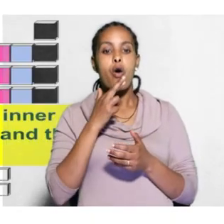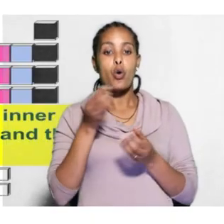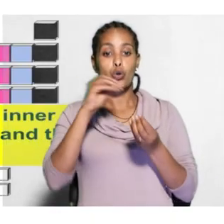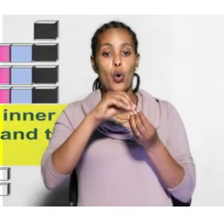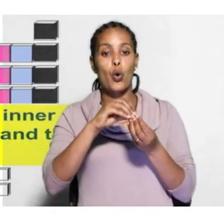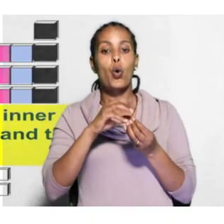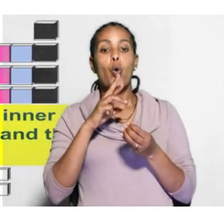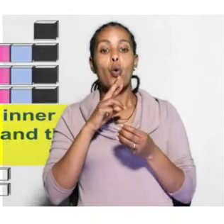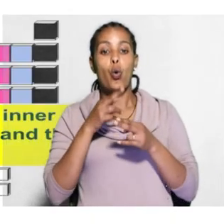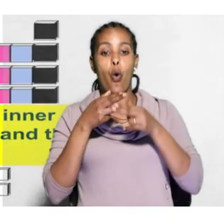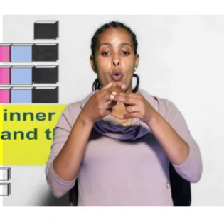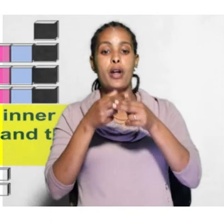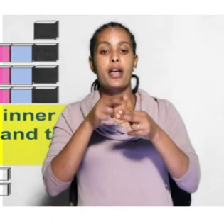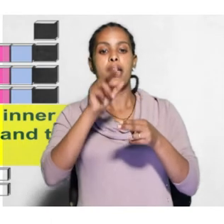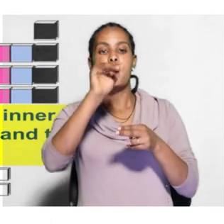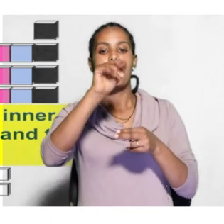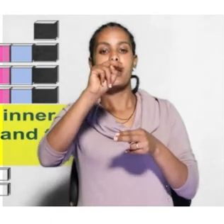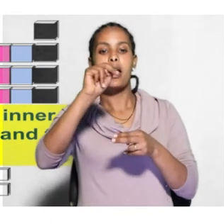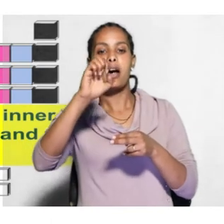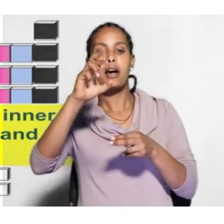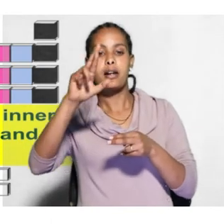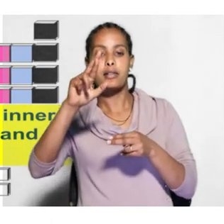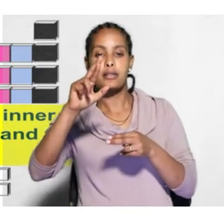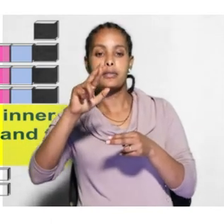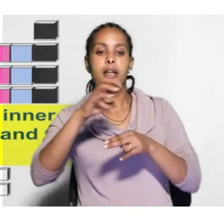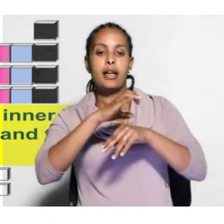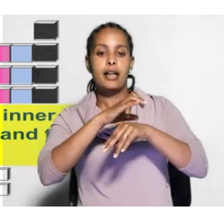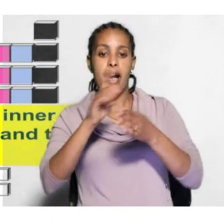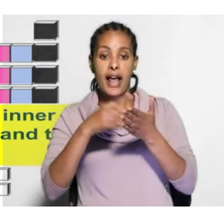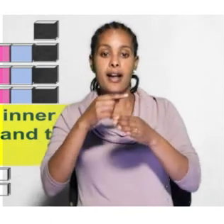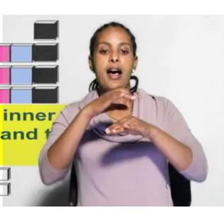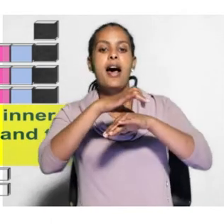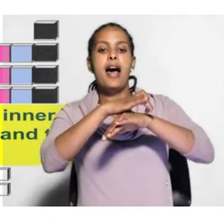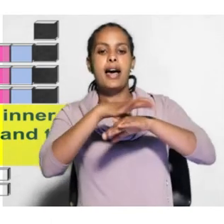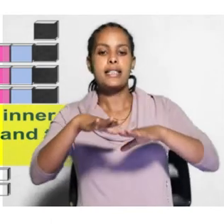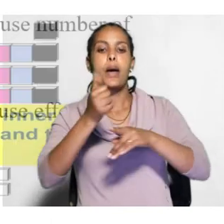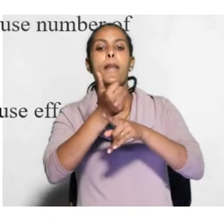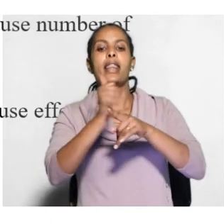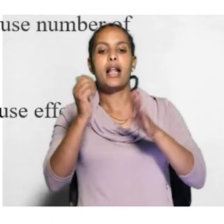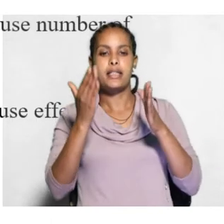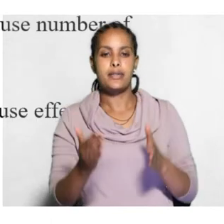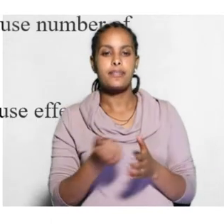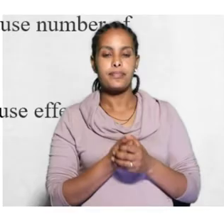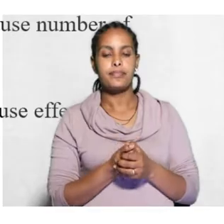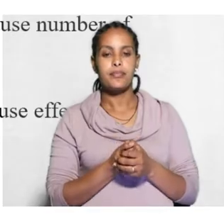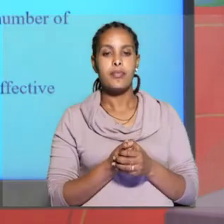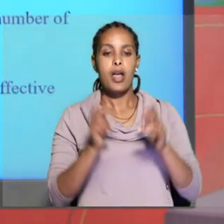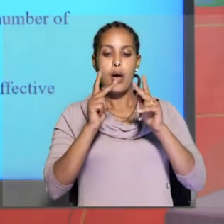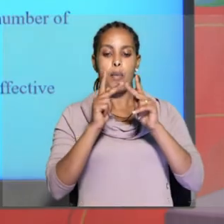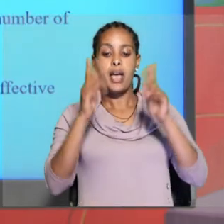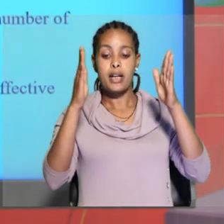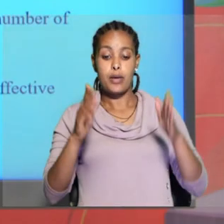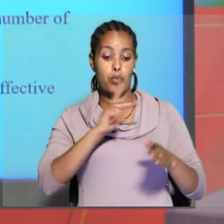also called inner rare earth metals. Rare earth metals.